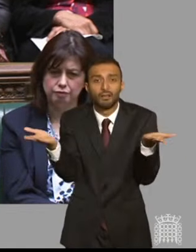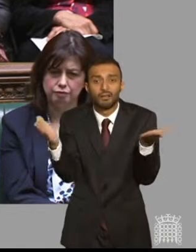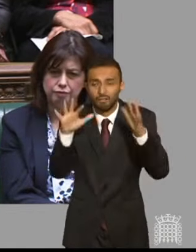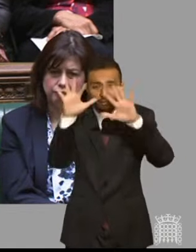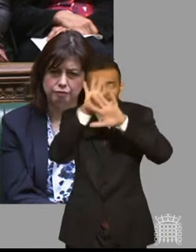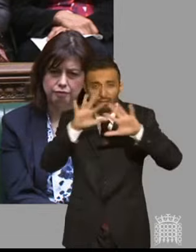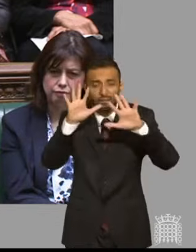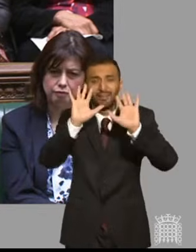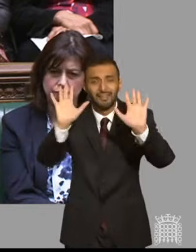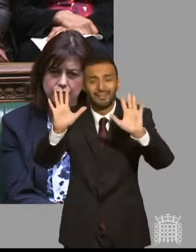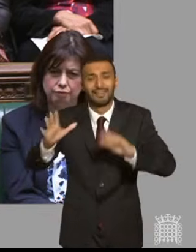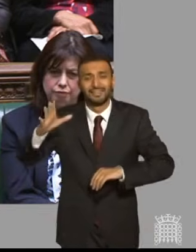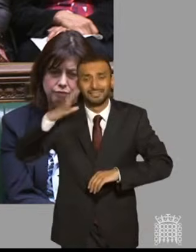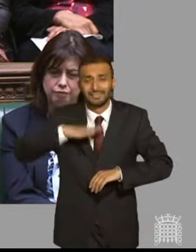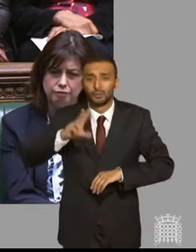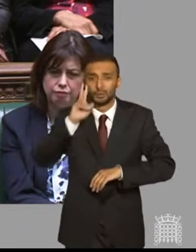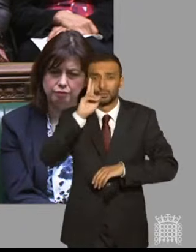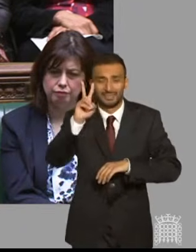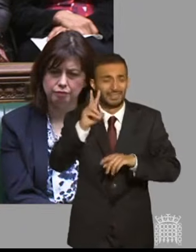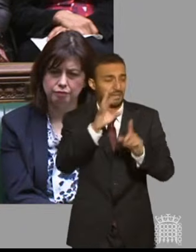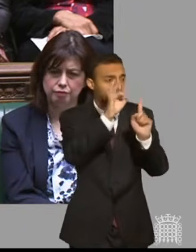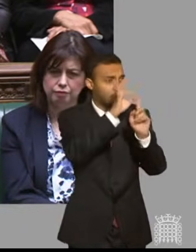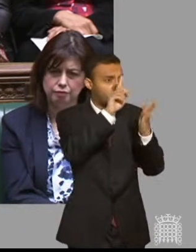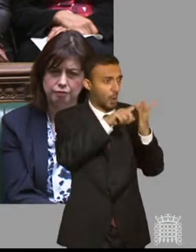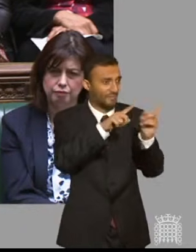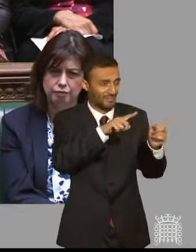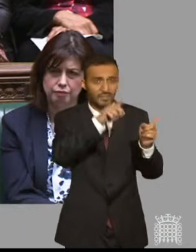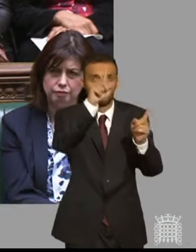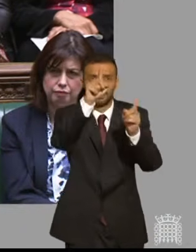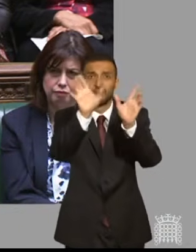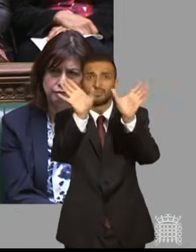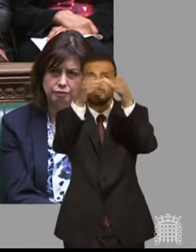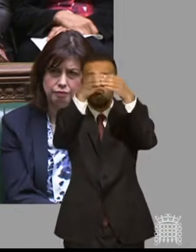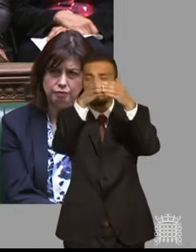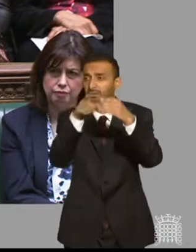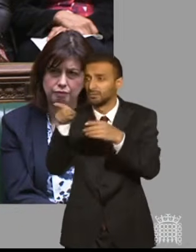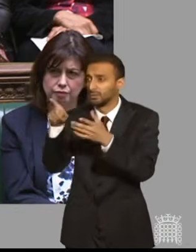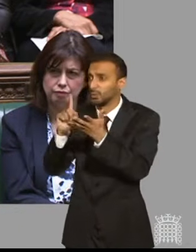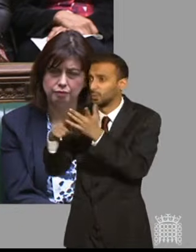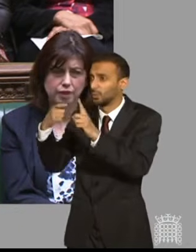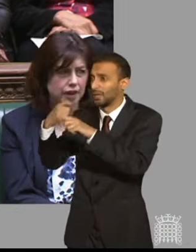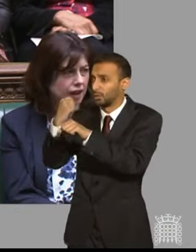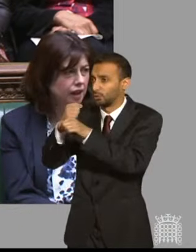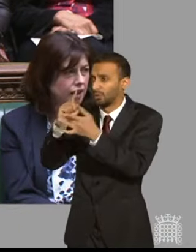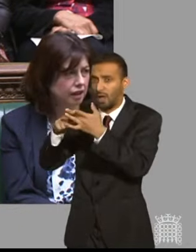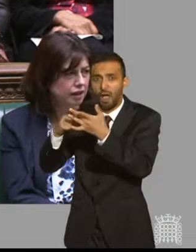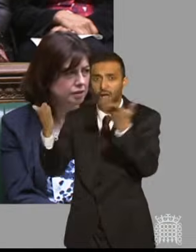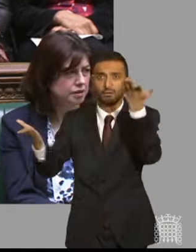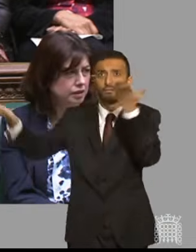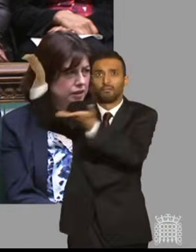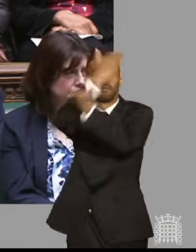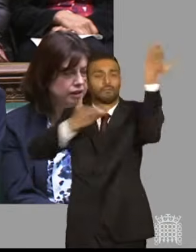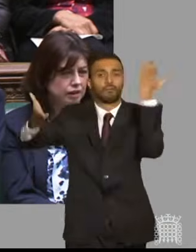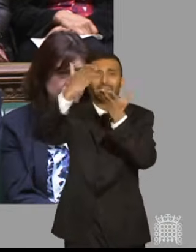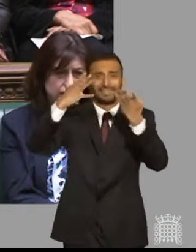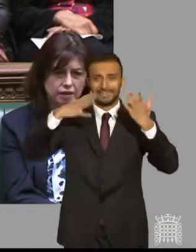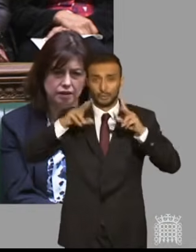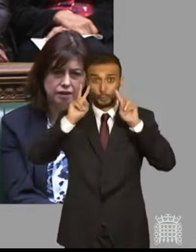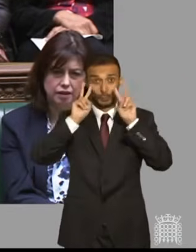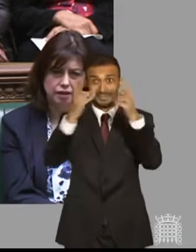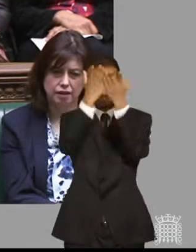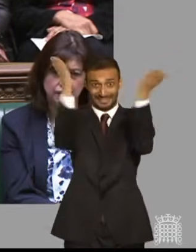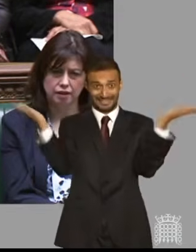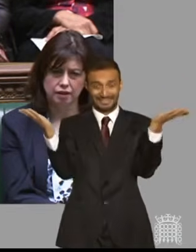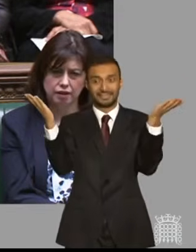of the time everything gets shrouded in secrecy. This is his words. Have some respect, please. He's a victim.